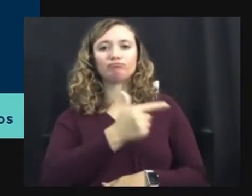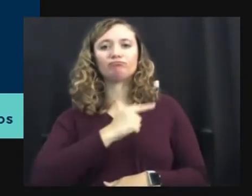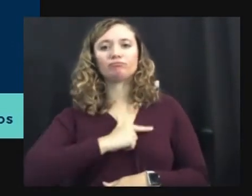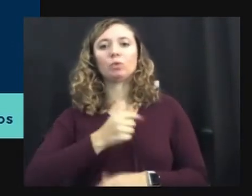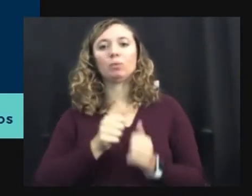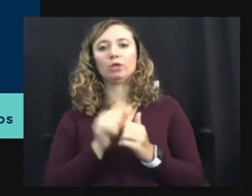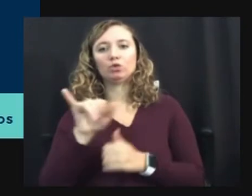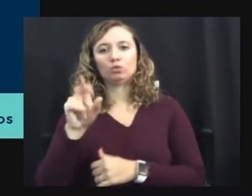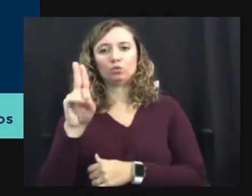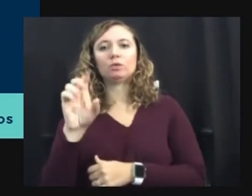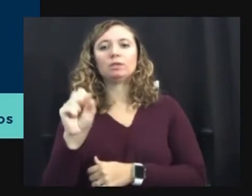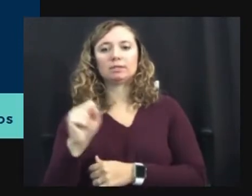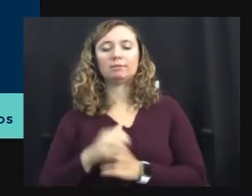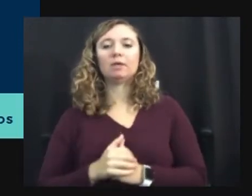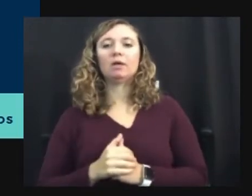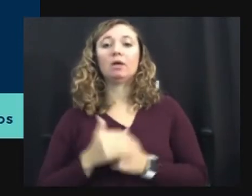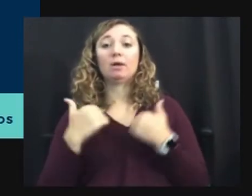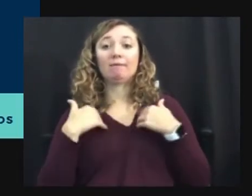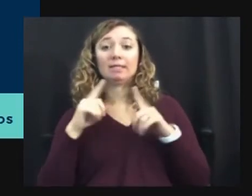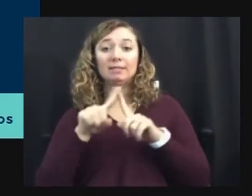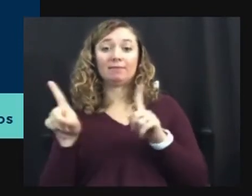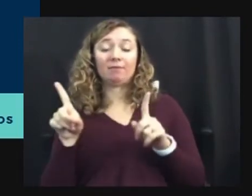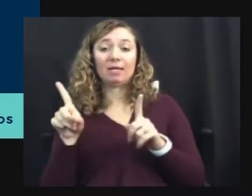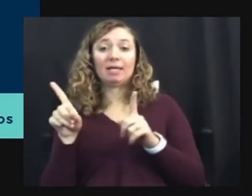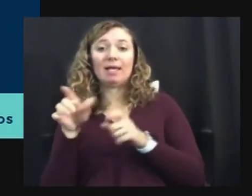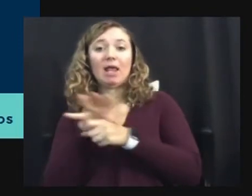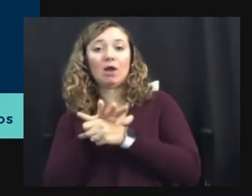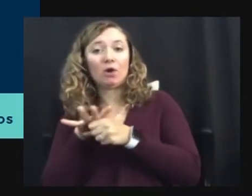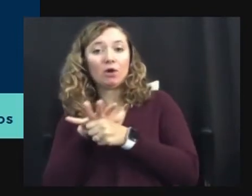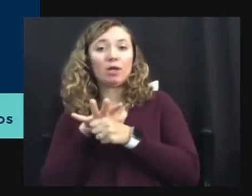have different areas of